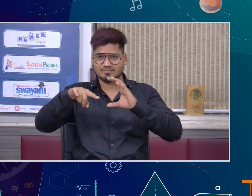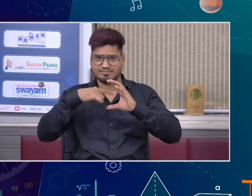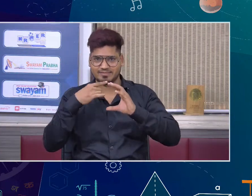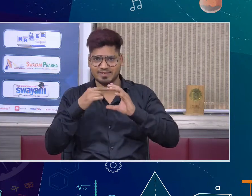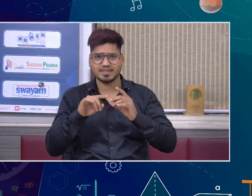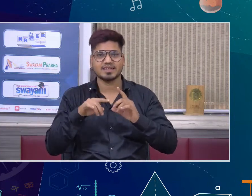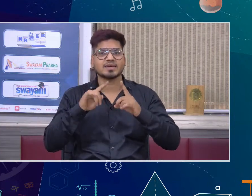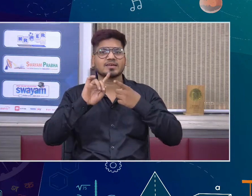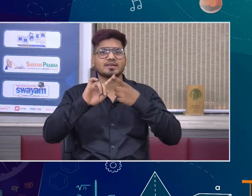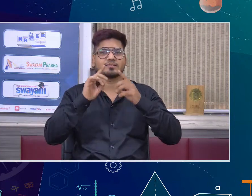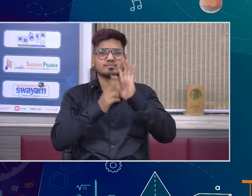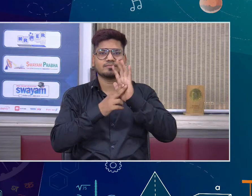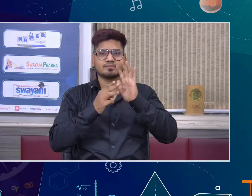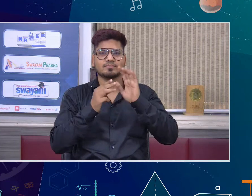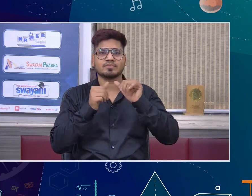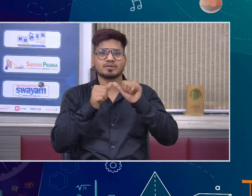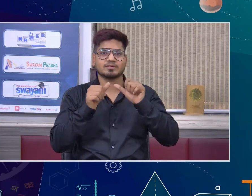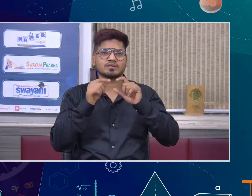our email ID, which is